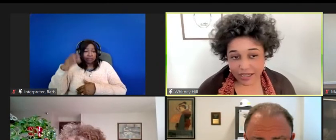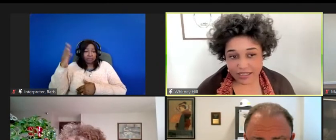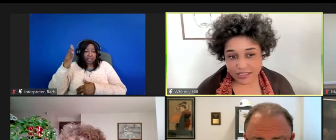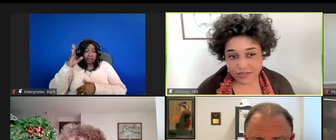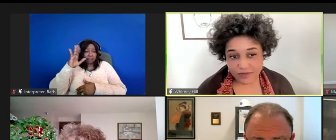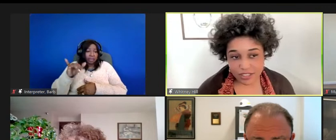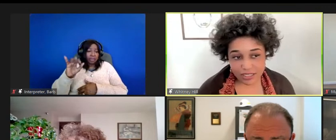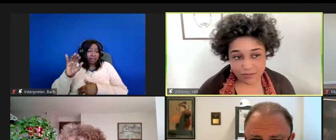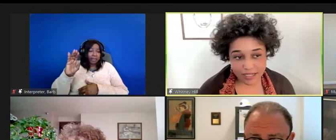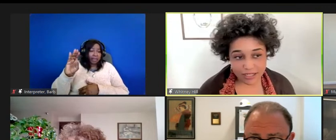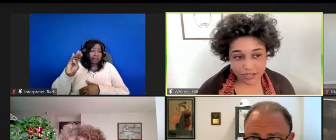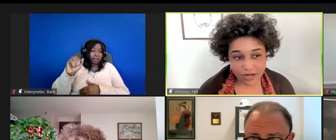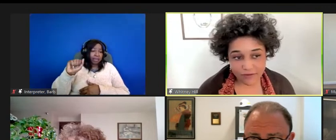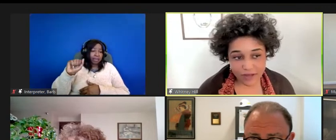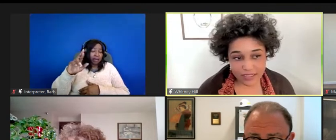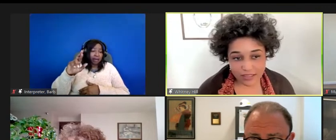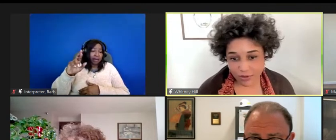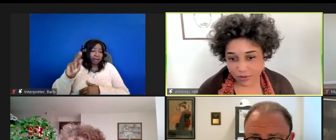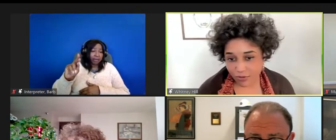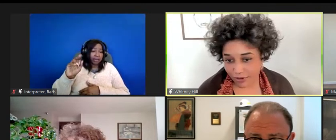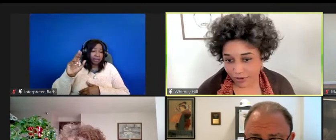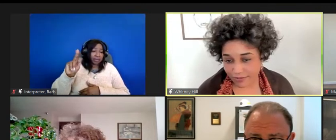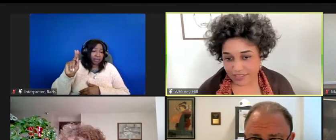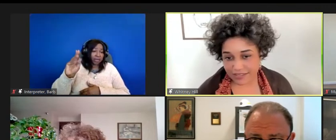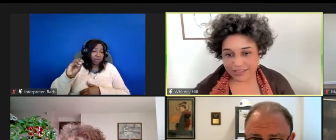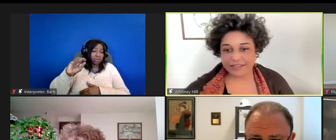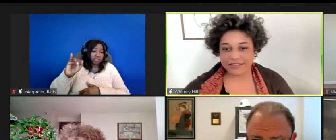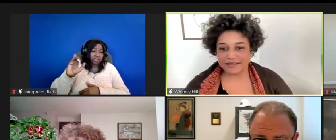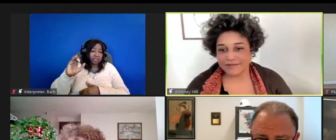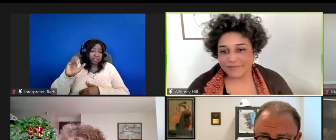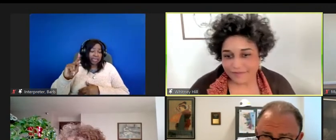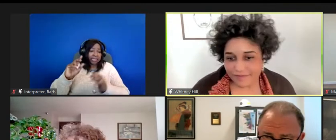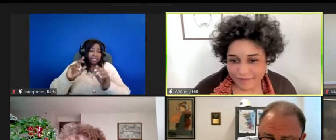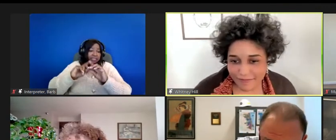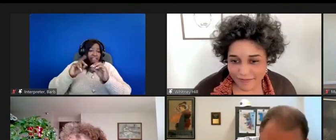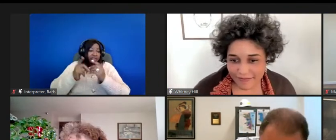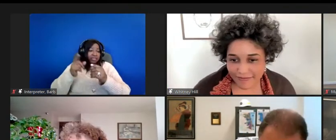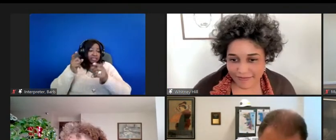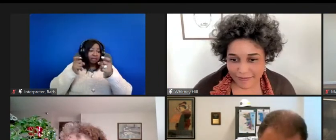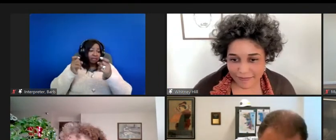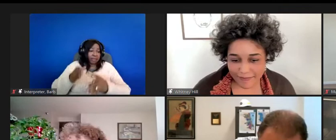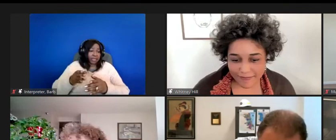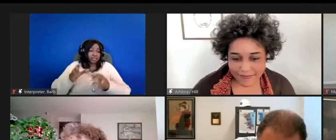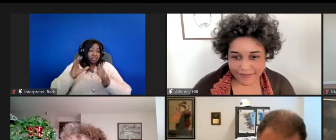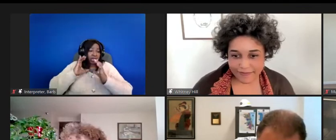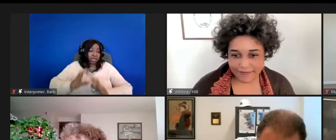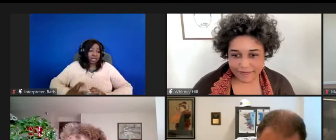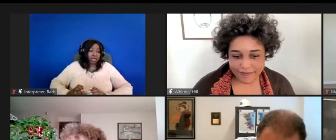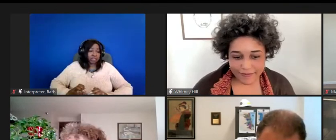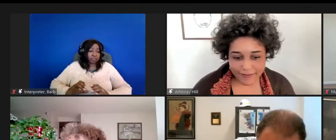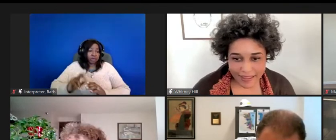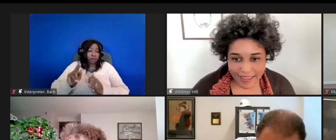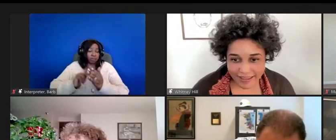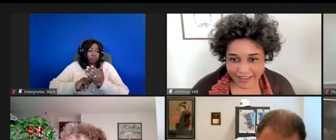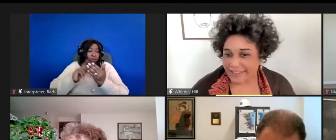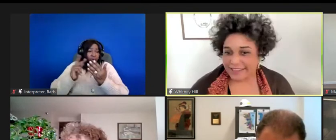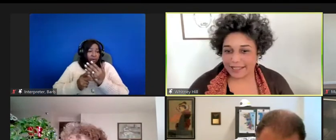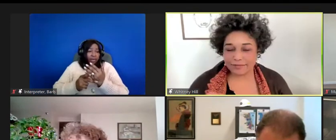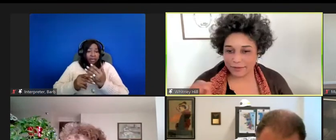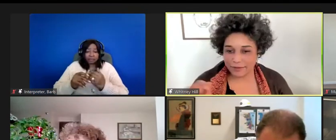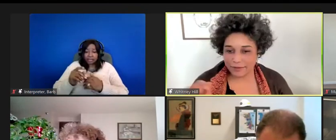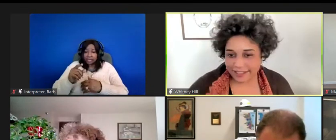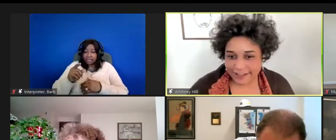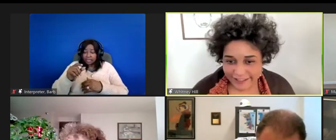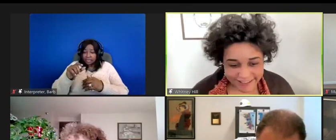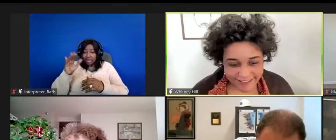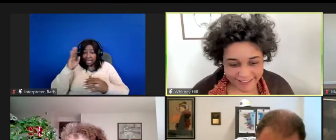Kolchak, Division Manager of Customer Programs. Hi, everybody. Can you hear me, Whitney? Yes, you